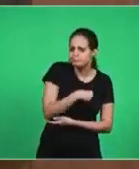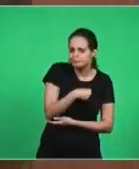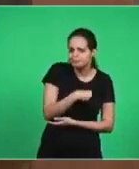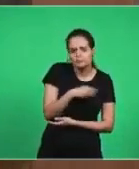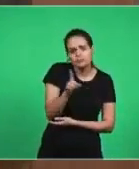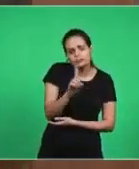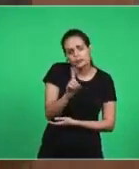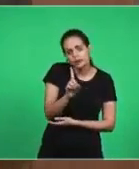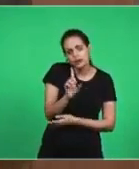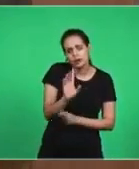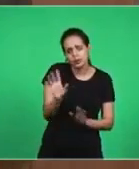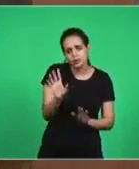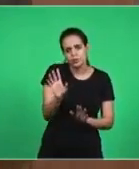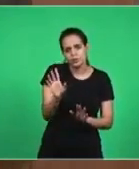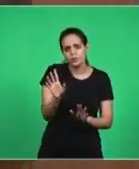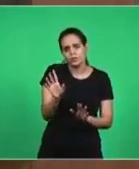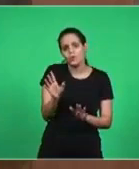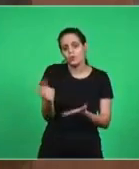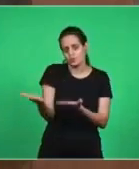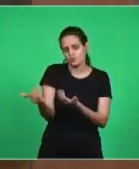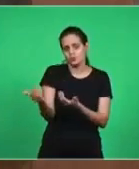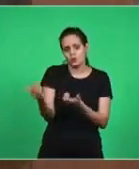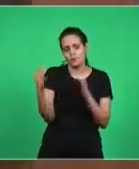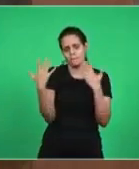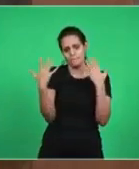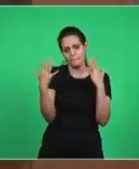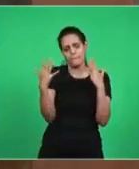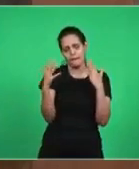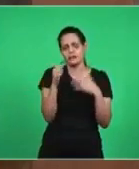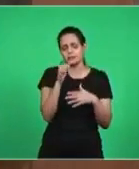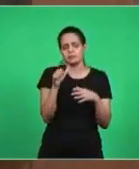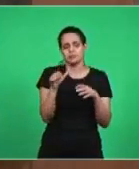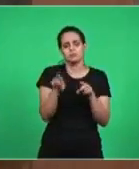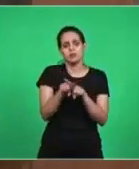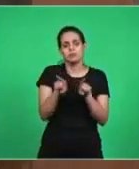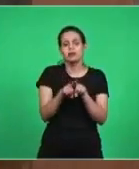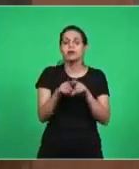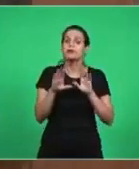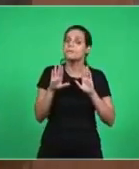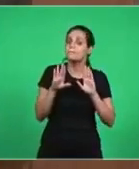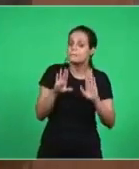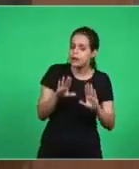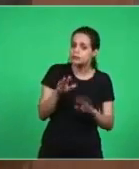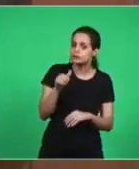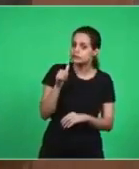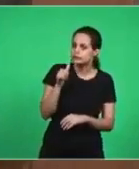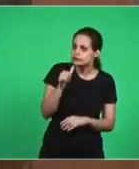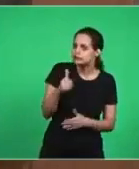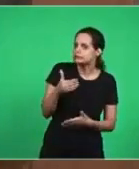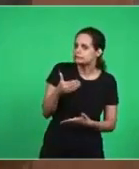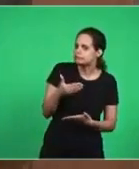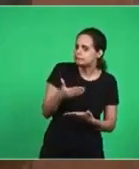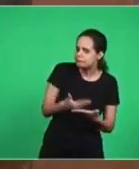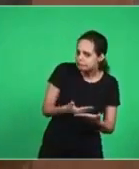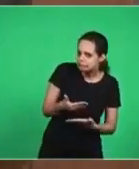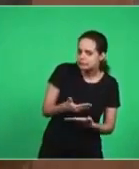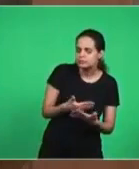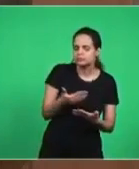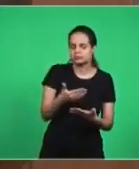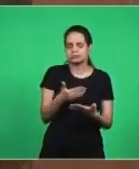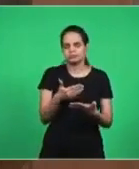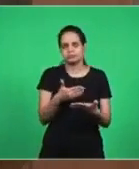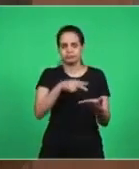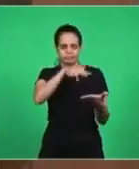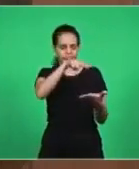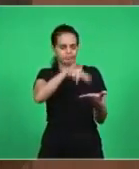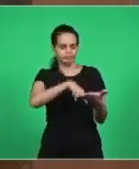sin. No one sinned. And the youth is, I want to congratulate the youth, but what the sister has done with other texts